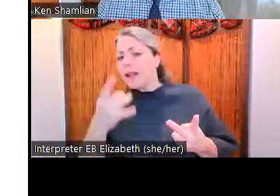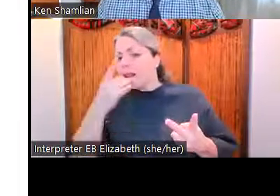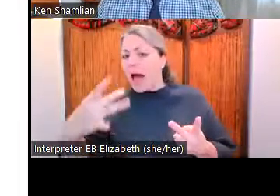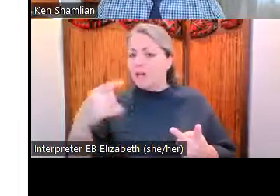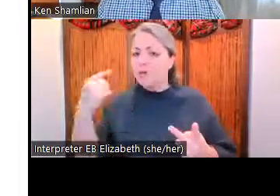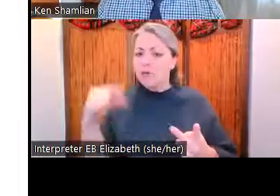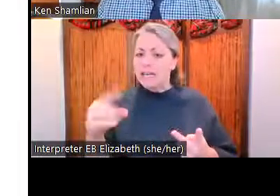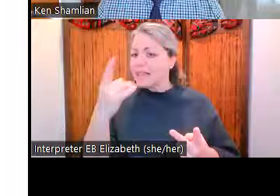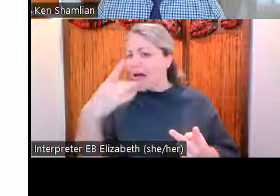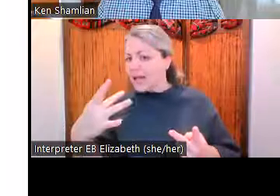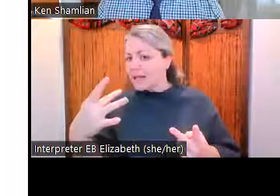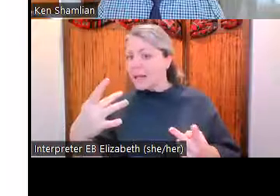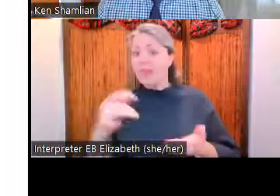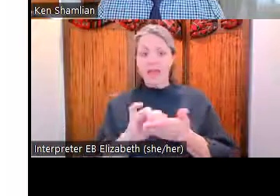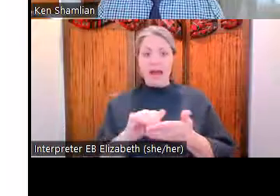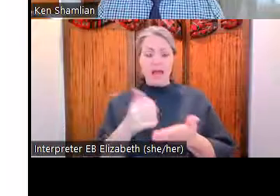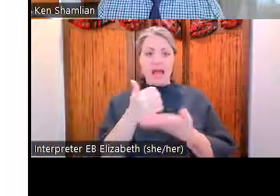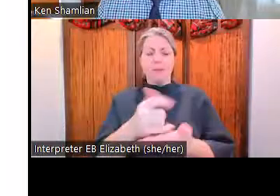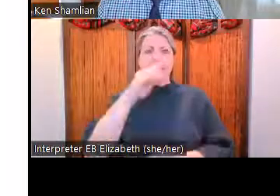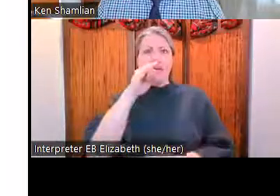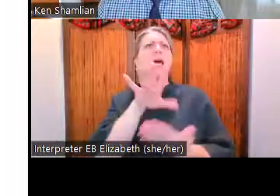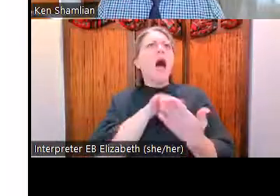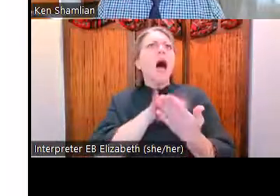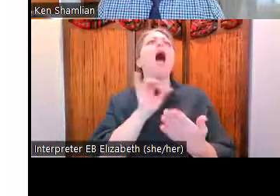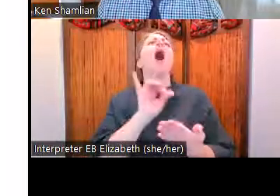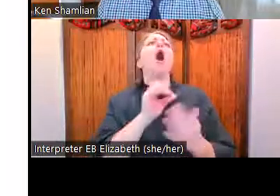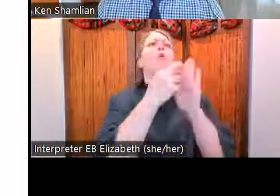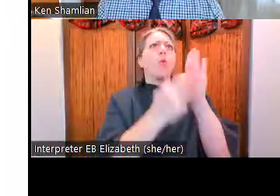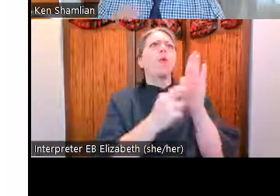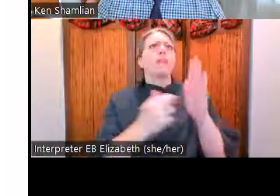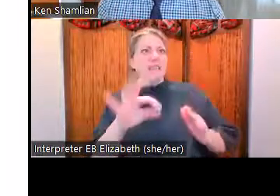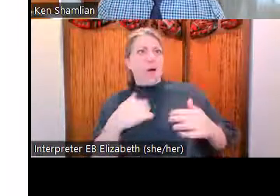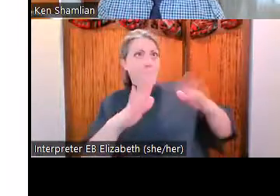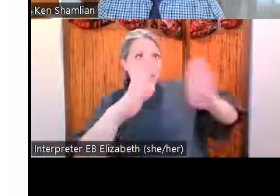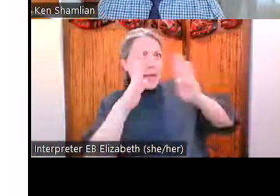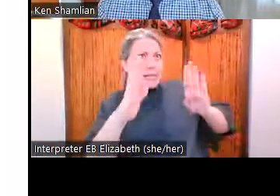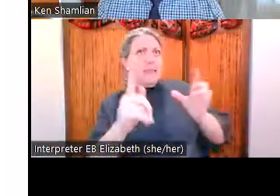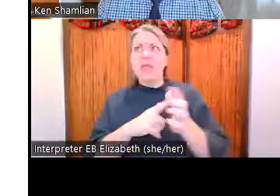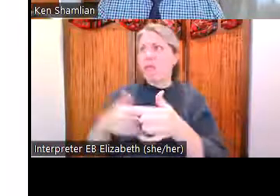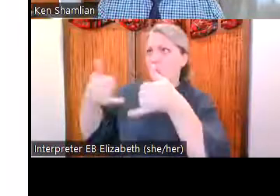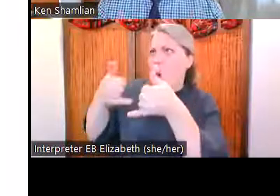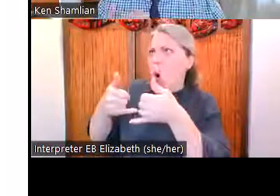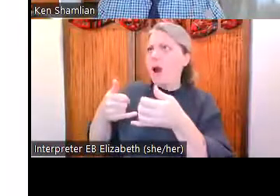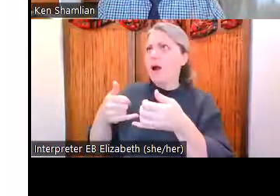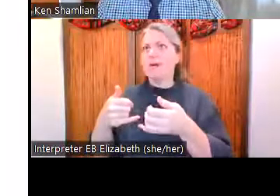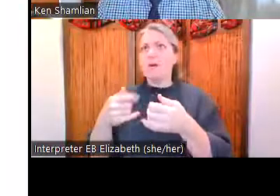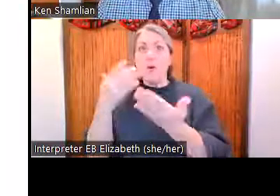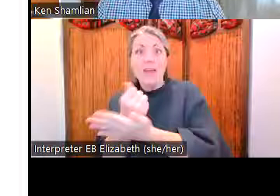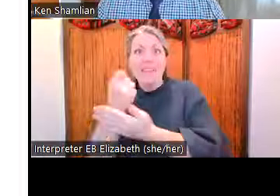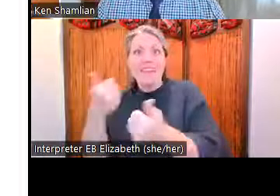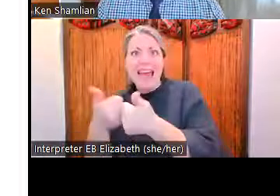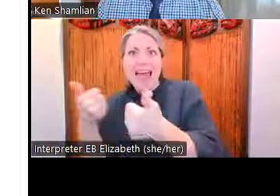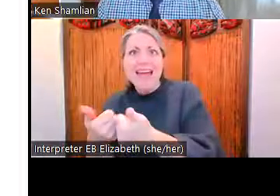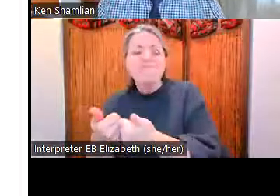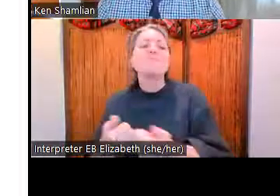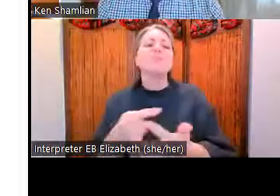not acting on autopilot, right? And so there are ways to include this. I do have a resource here that gives lots of ideas for